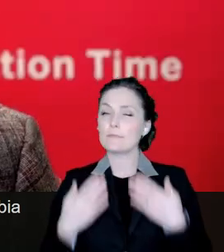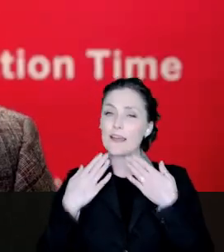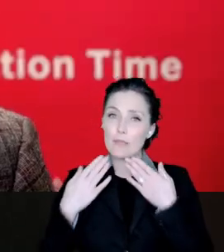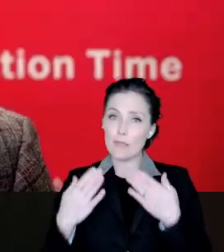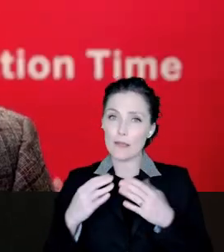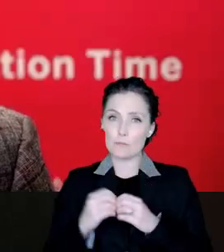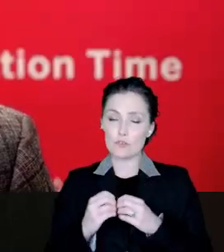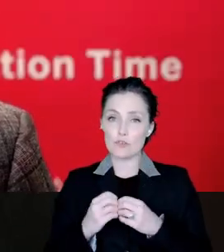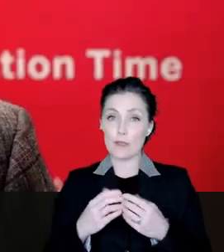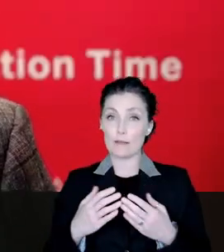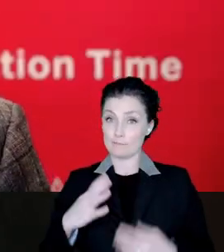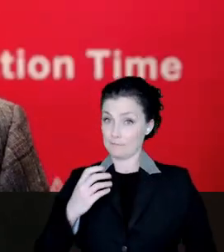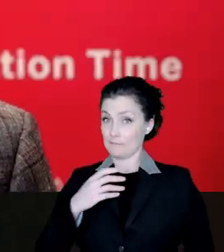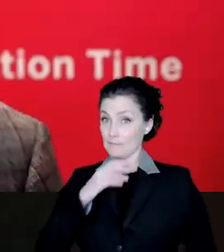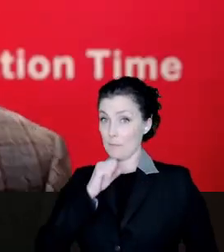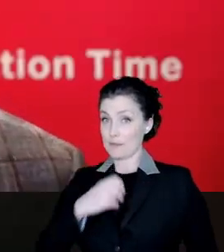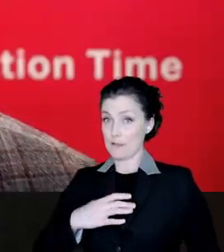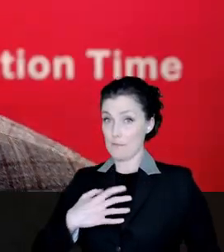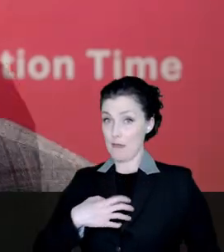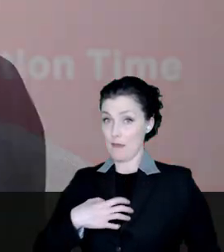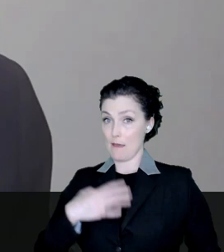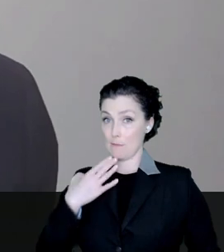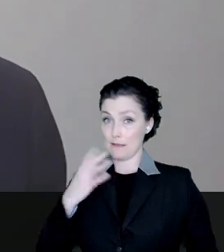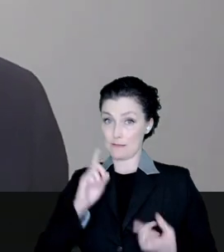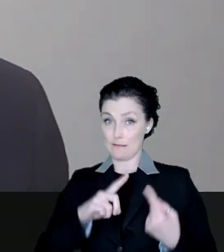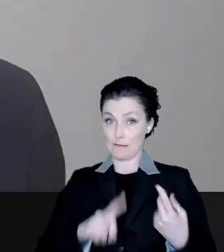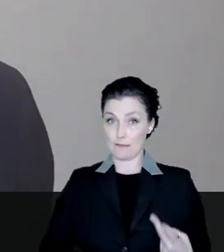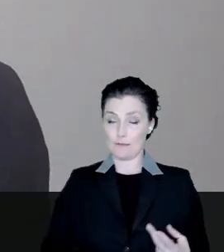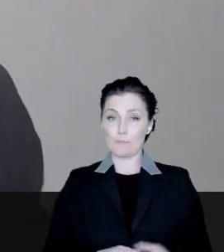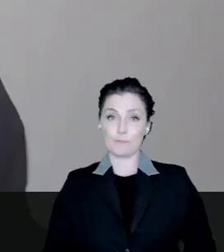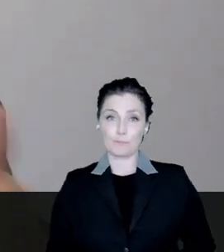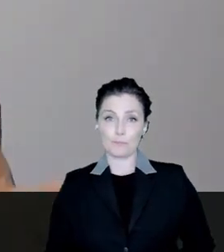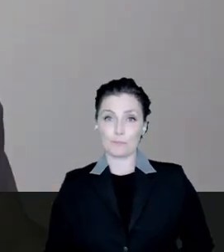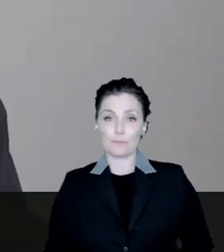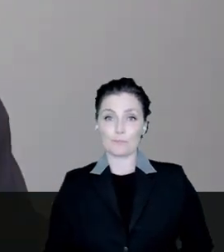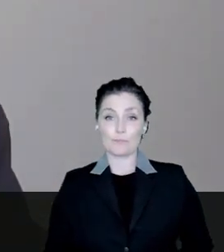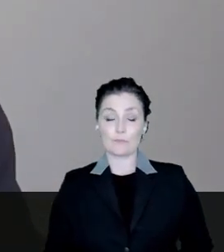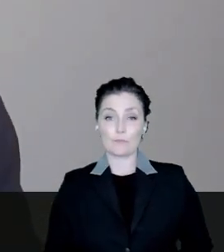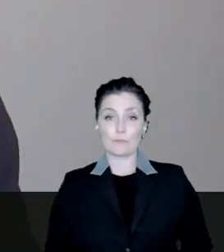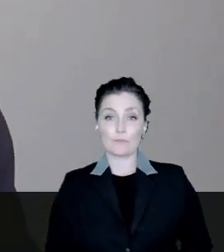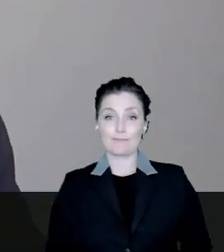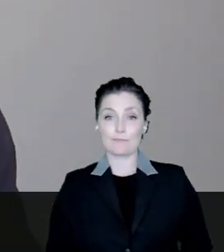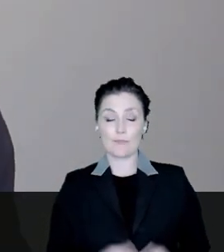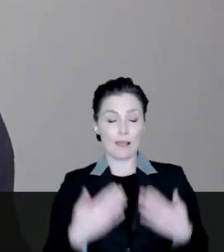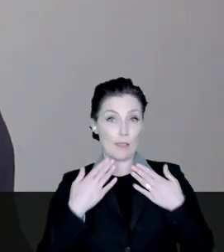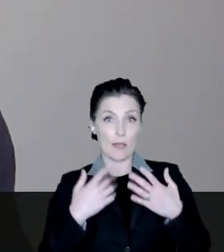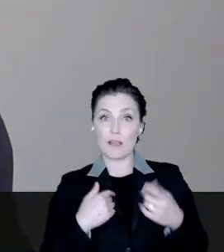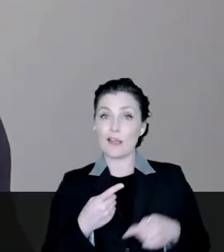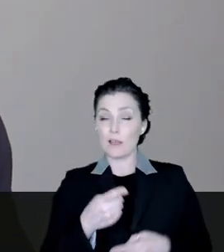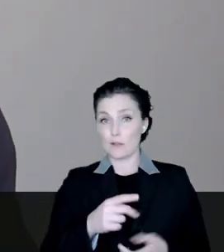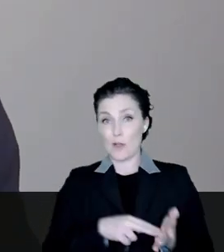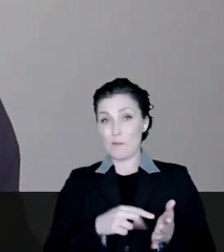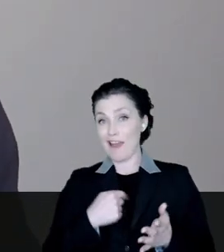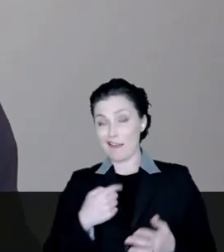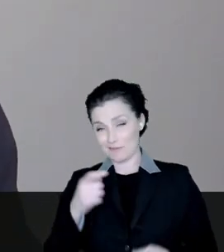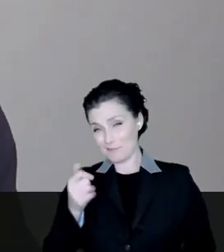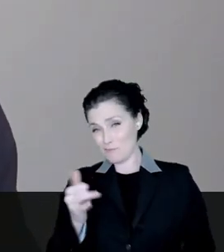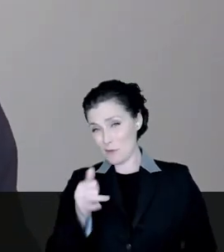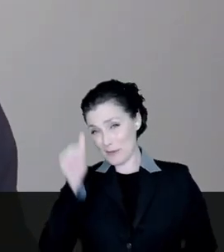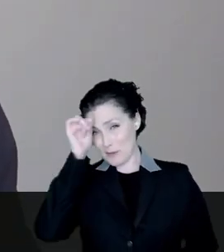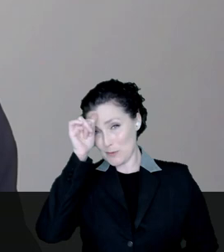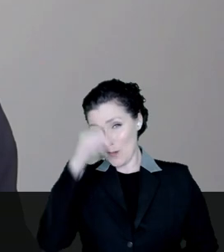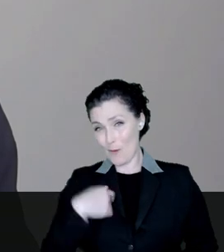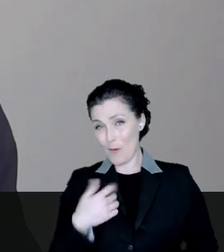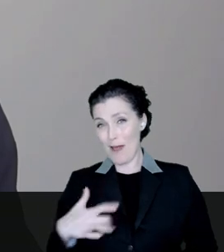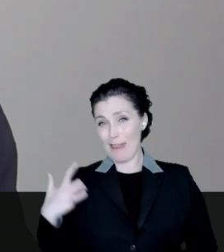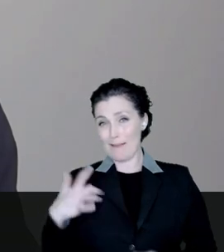answer those two questions? Thanks, Andrew. Naomi, thanks for your question. I mean, you may not know this, but I live in Wandsworth as well,